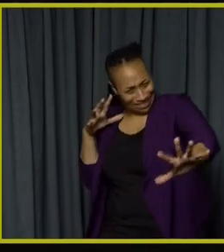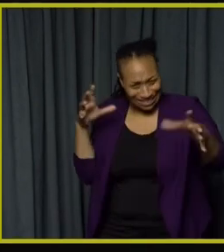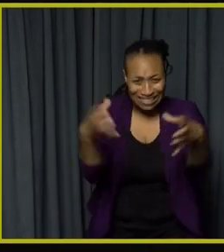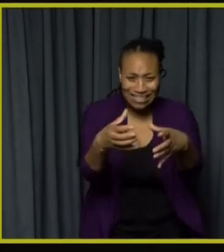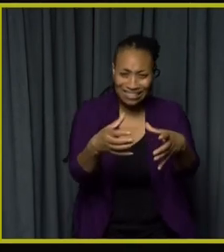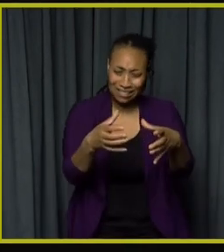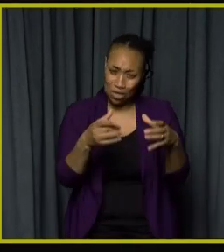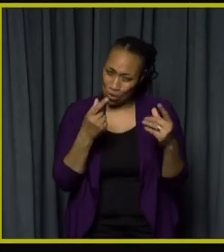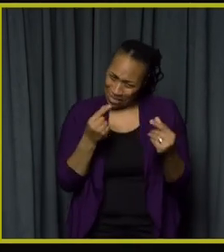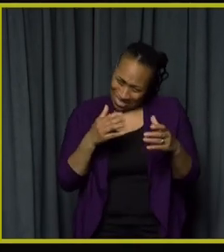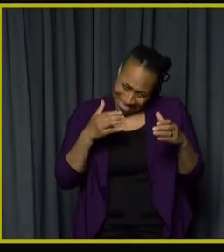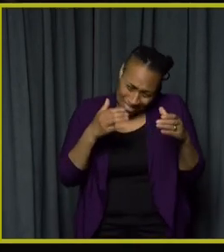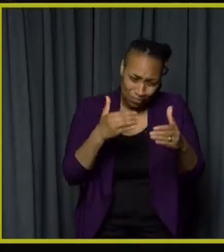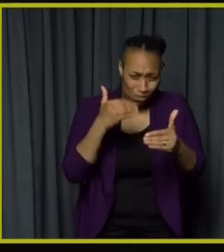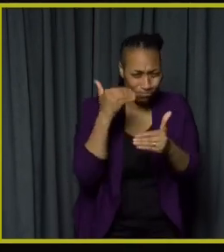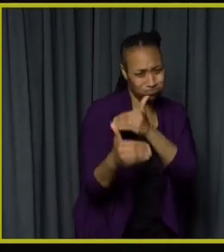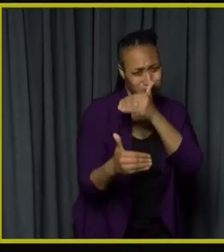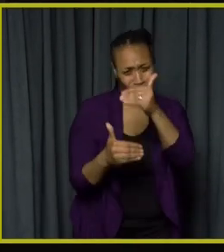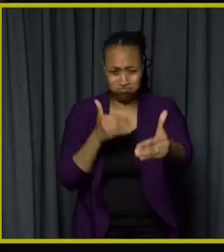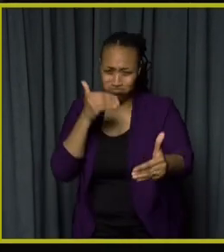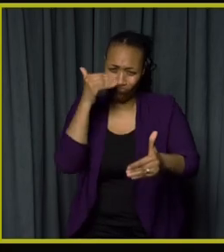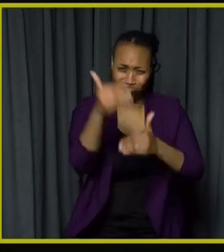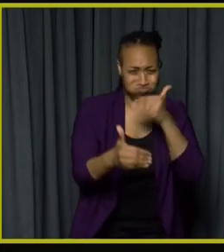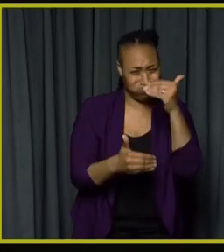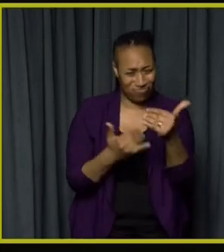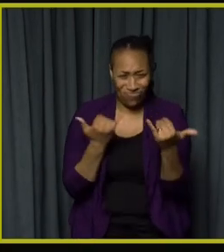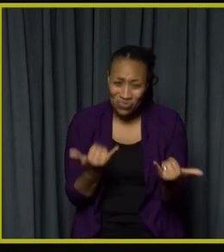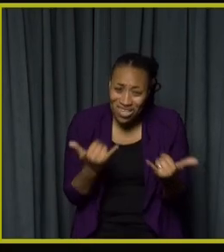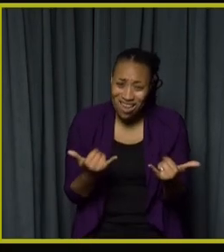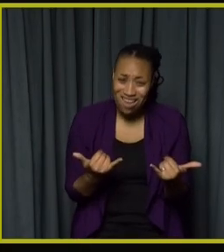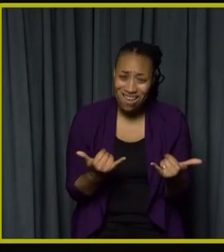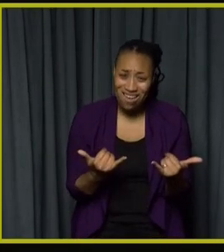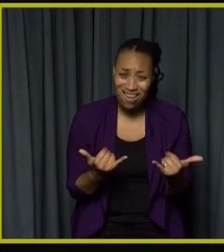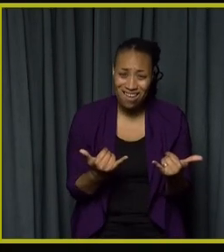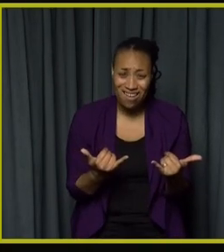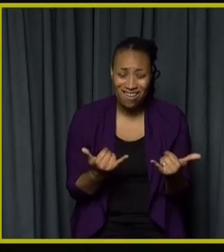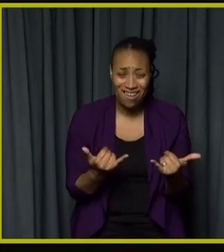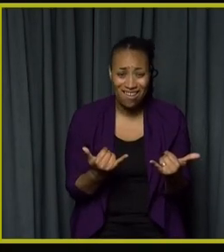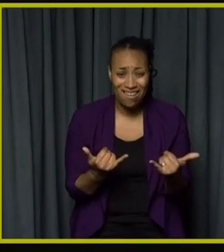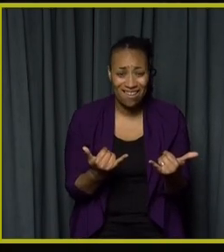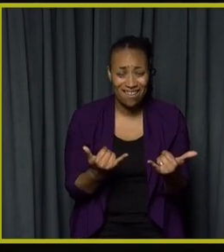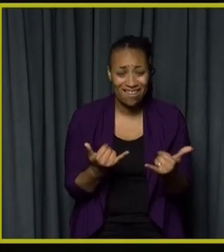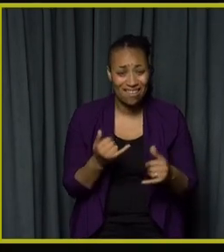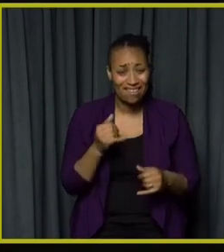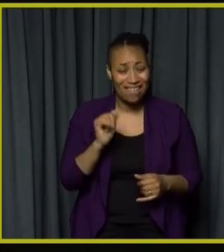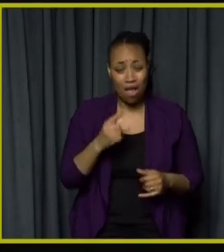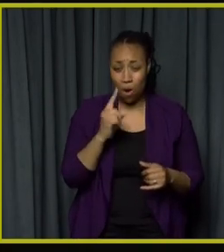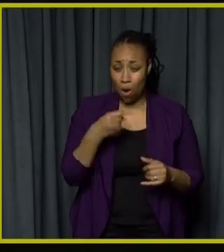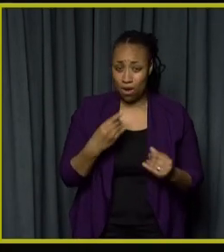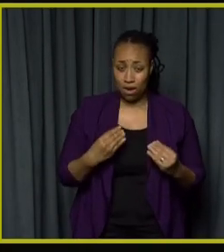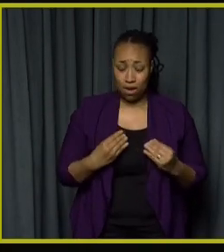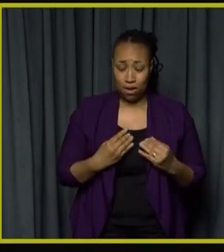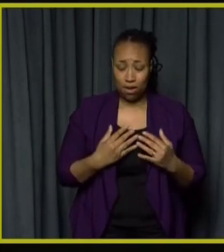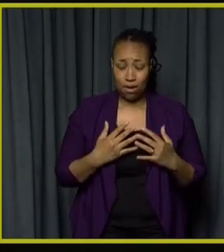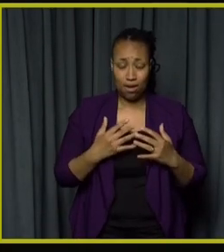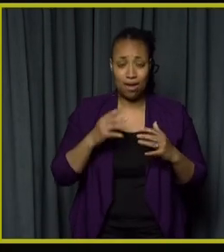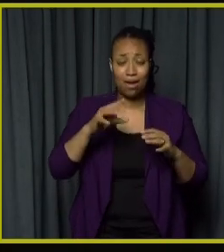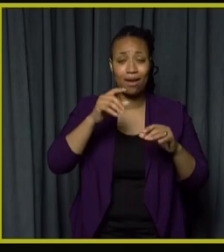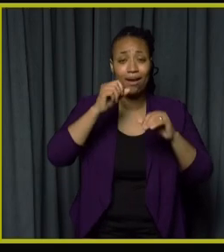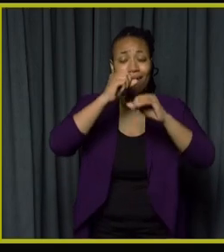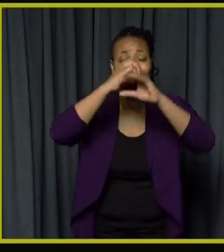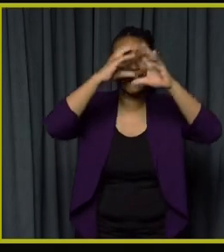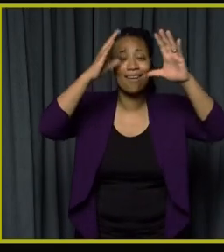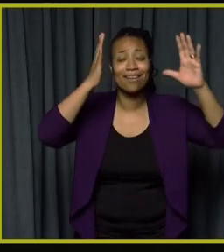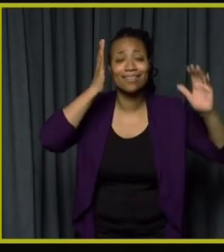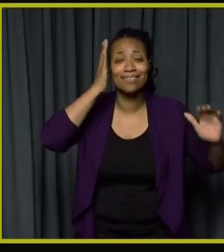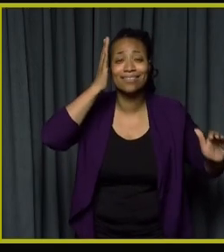time we live in. It's the only thing that has ever revived the hope of a democracy. In every moment of